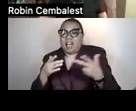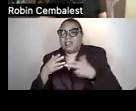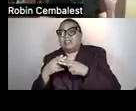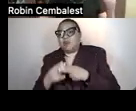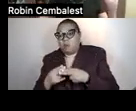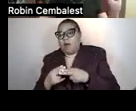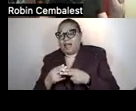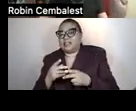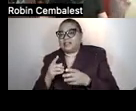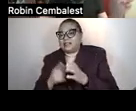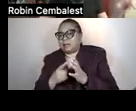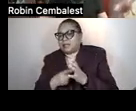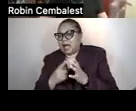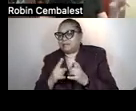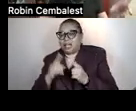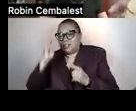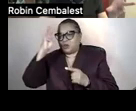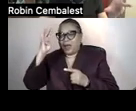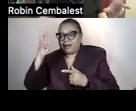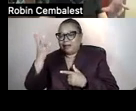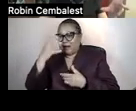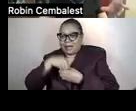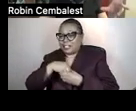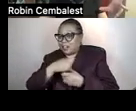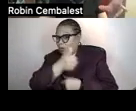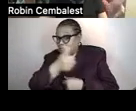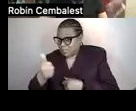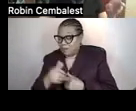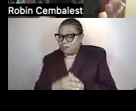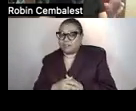sometimes into creating a context for yourself.